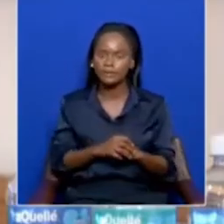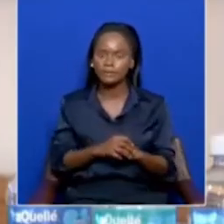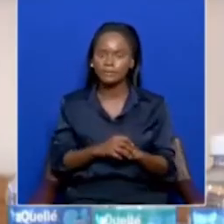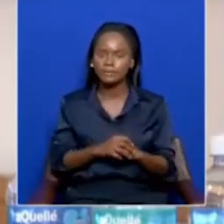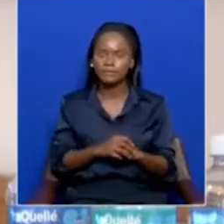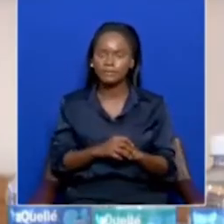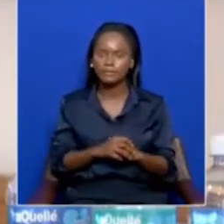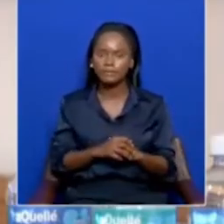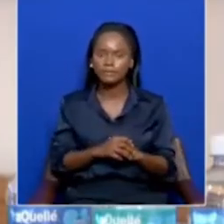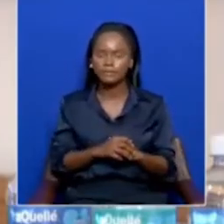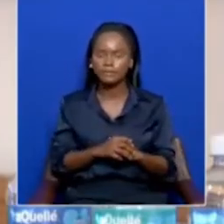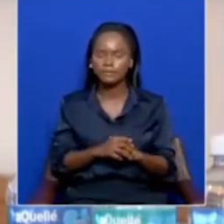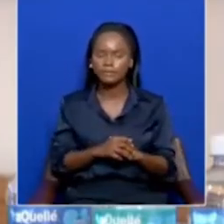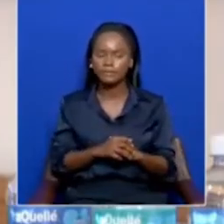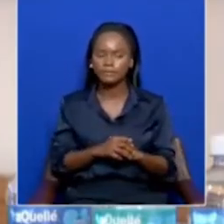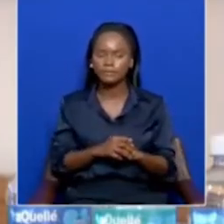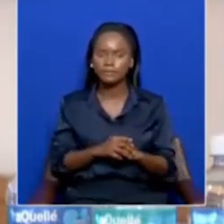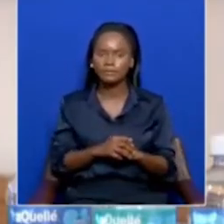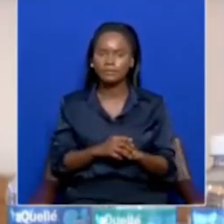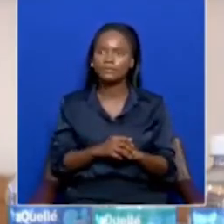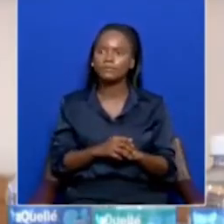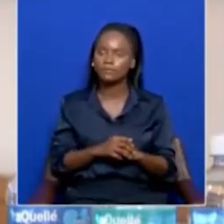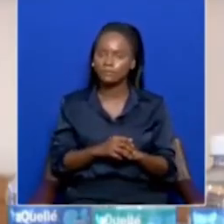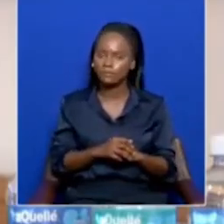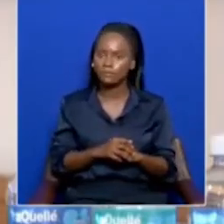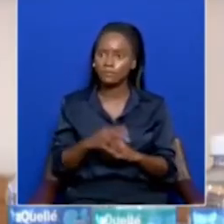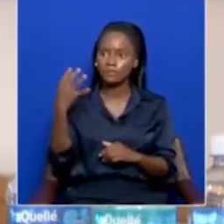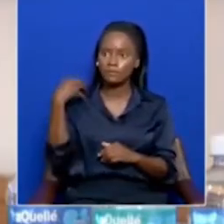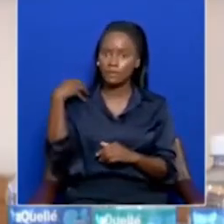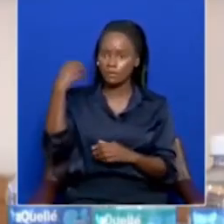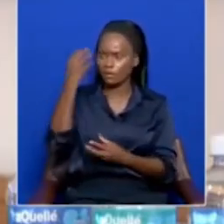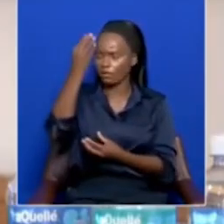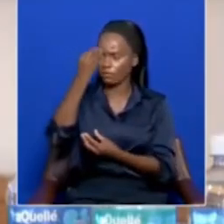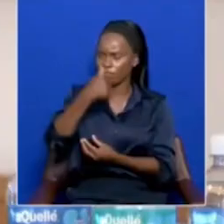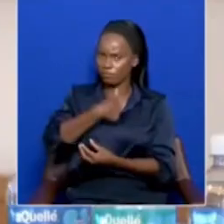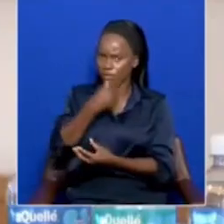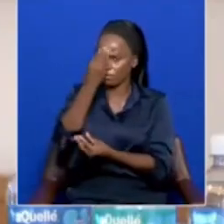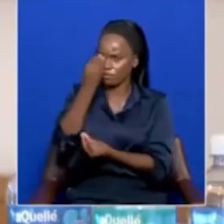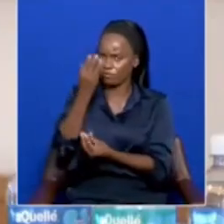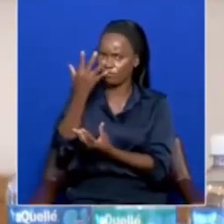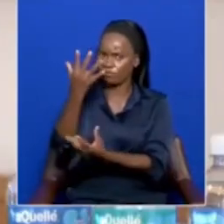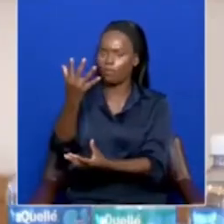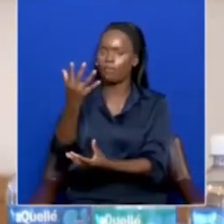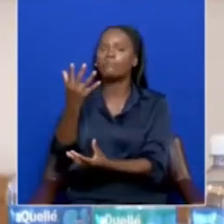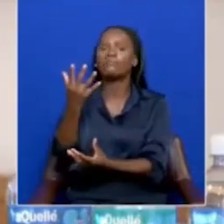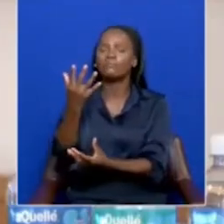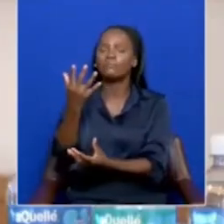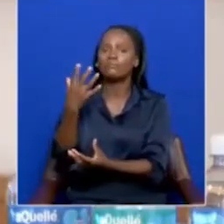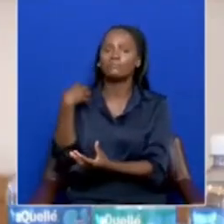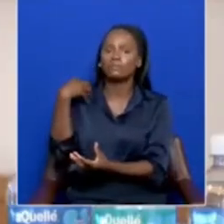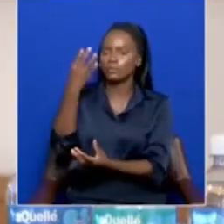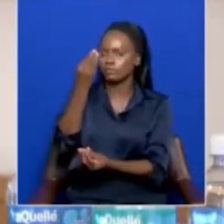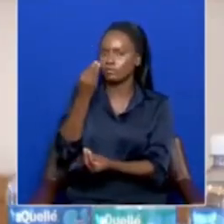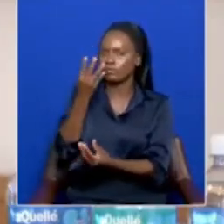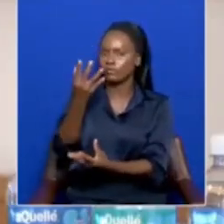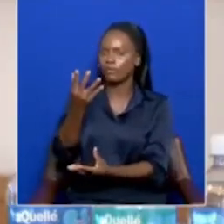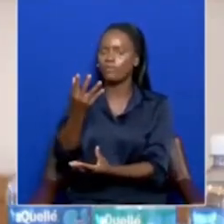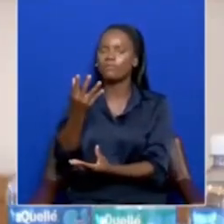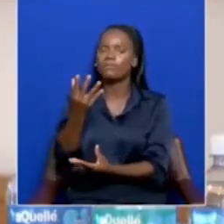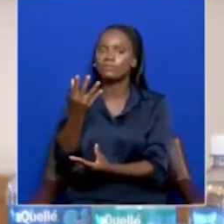I informed the minister that I only let off Lieutenant General Kumalo